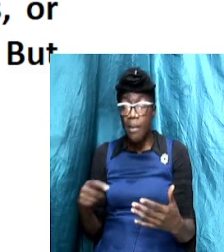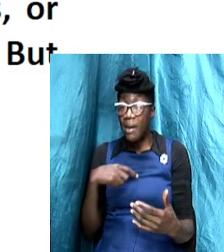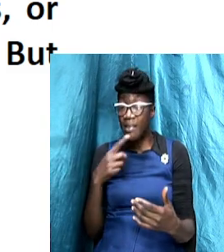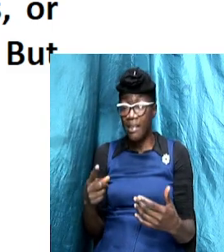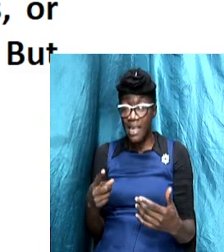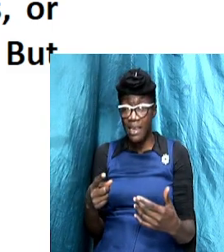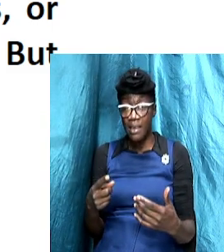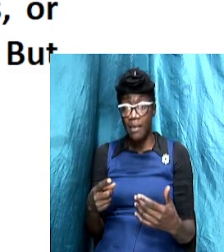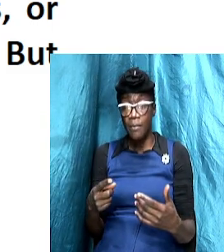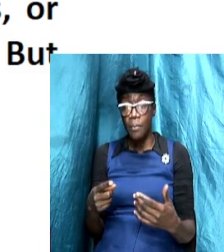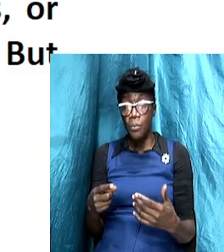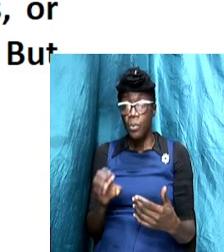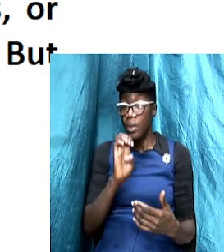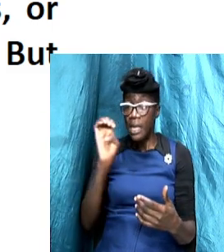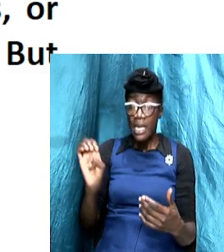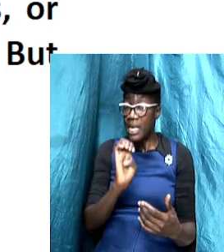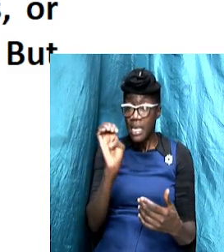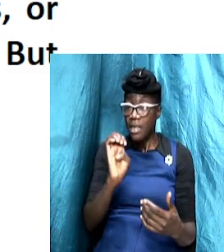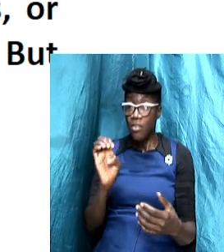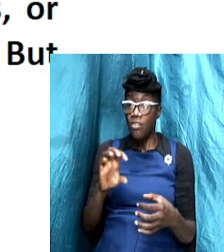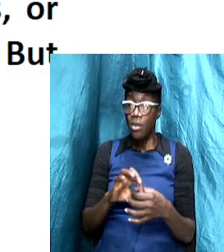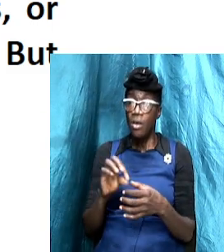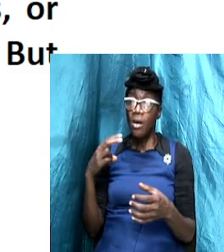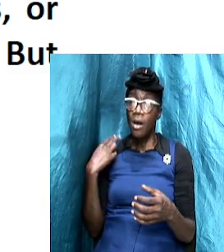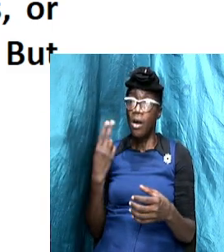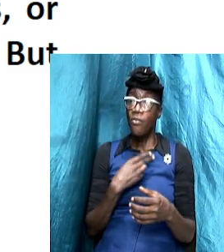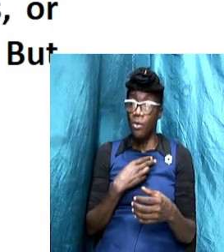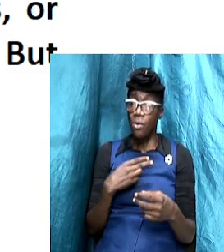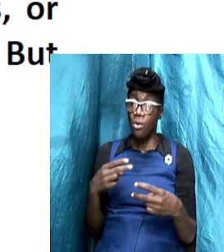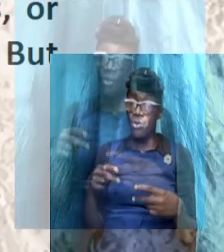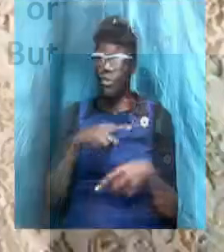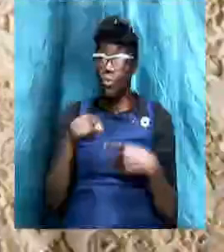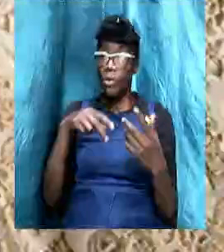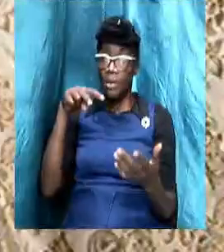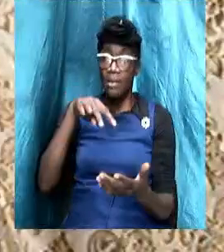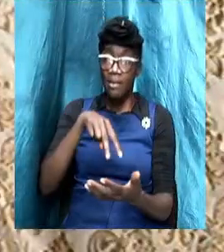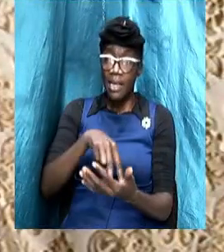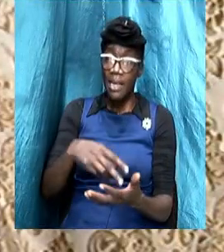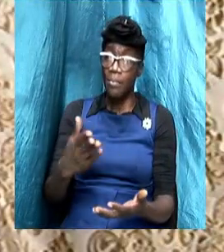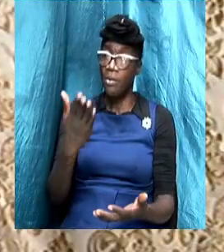fact, each and every one of us, when we stand before Christ,